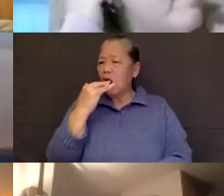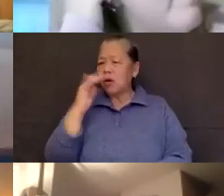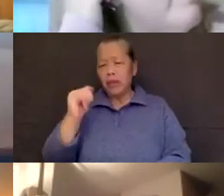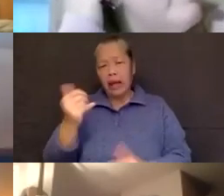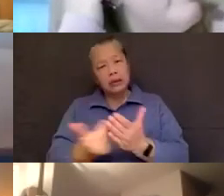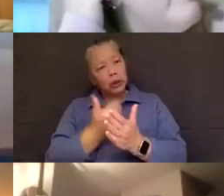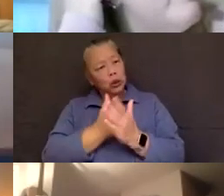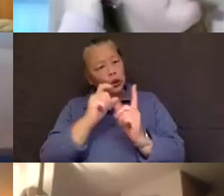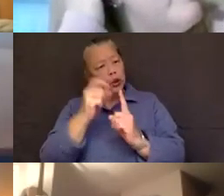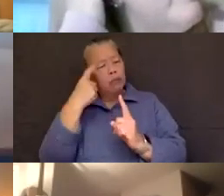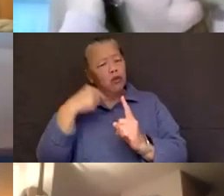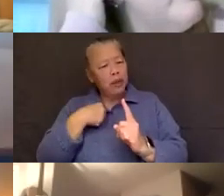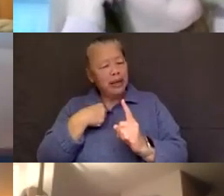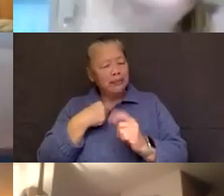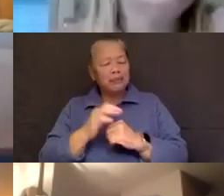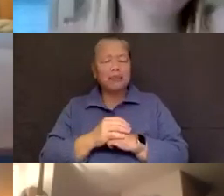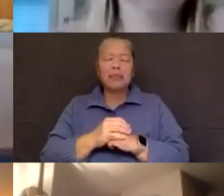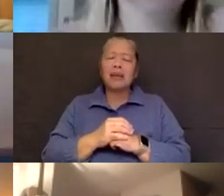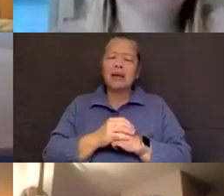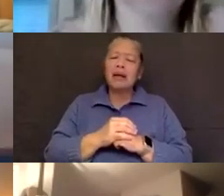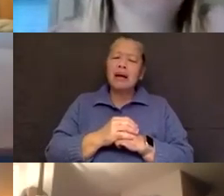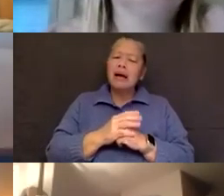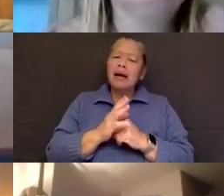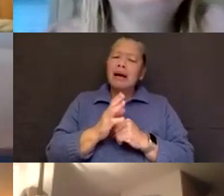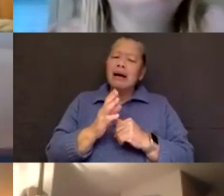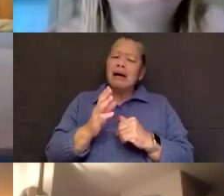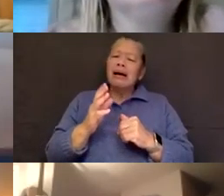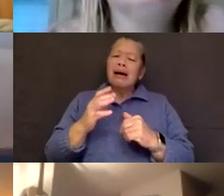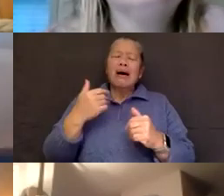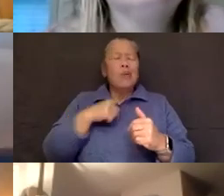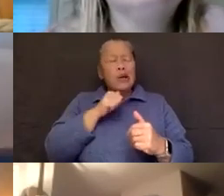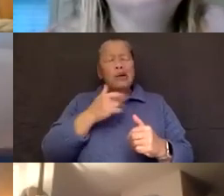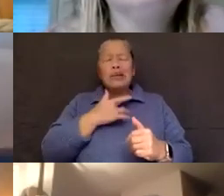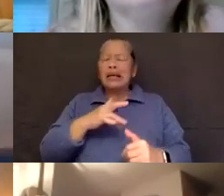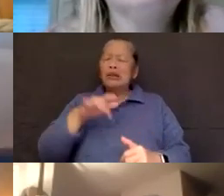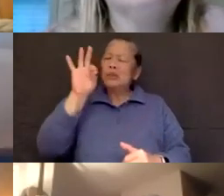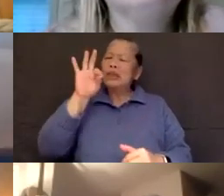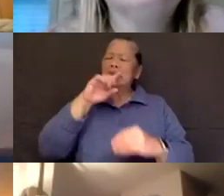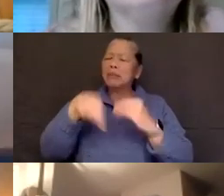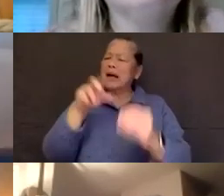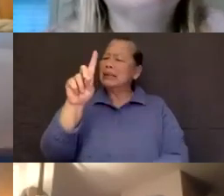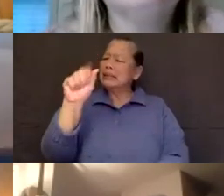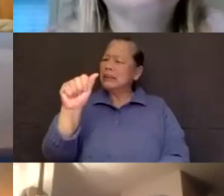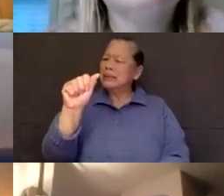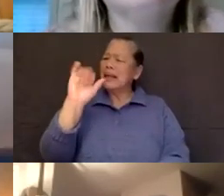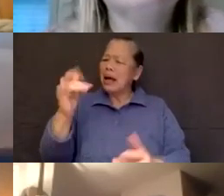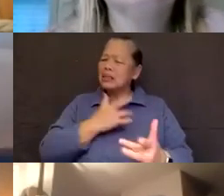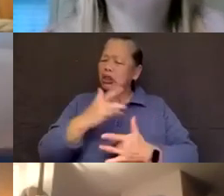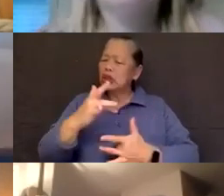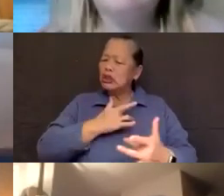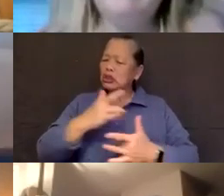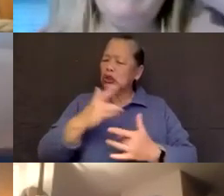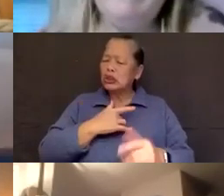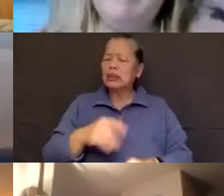Some of us find that we don't preach about disability and its concerns for a lot of different reasons, and the liturgical